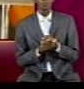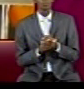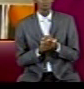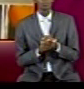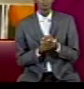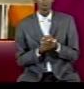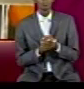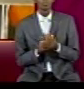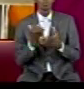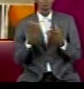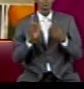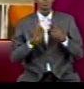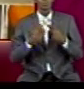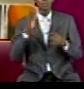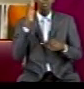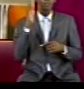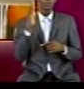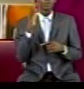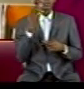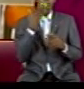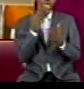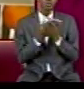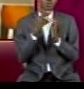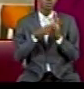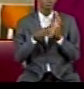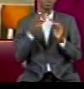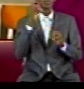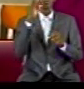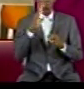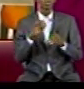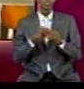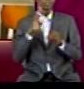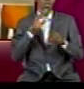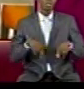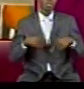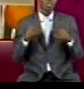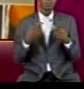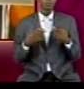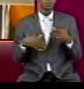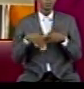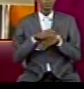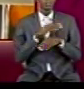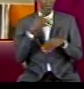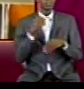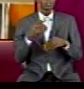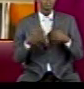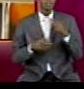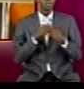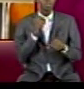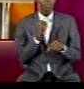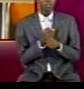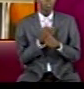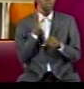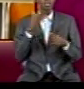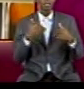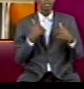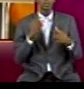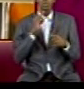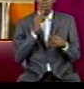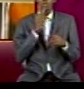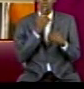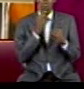to testify for the goodness of God in my life. Over the years since childhood, I've been having excessive cold.